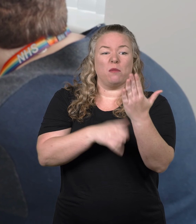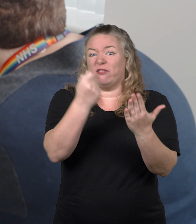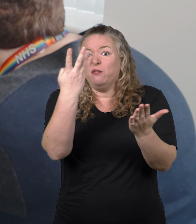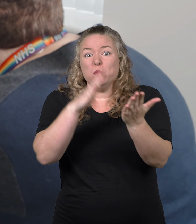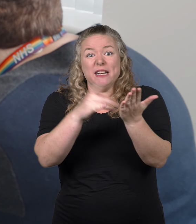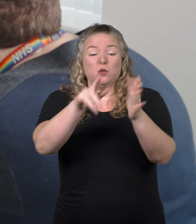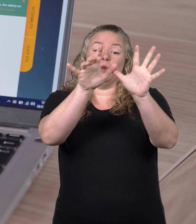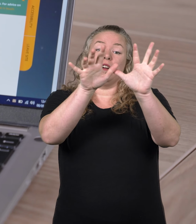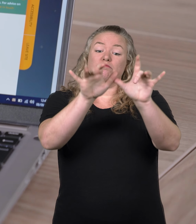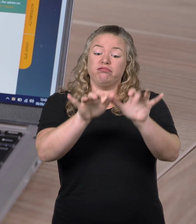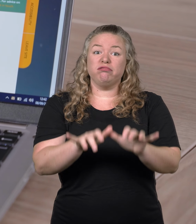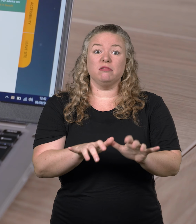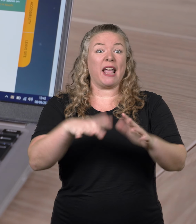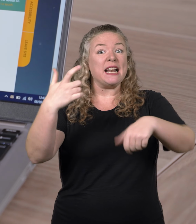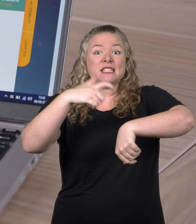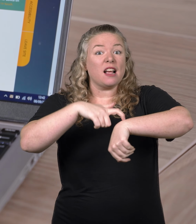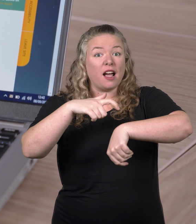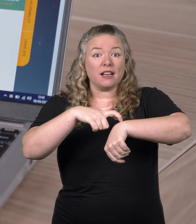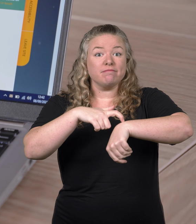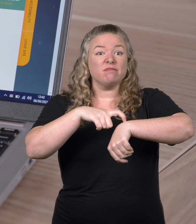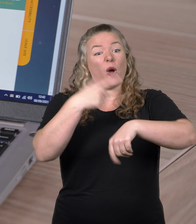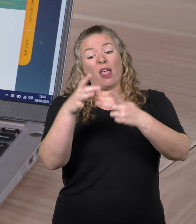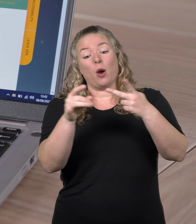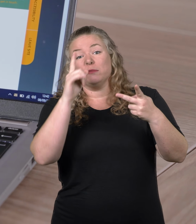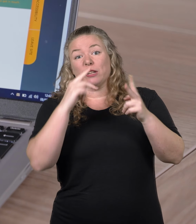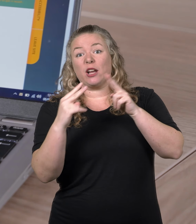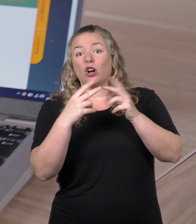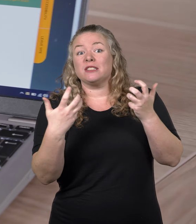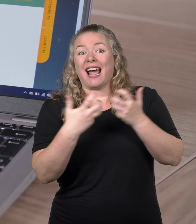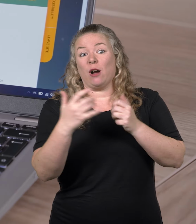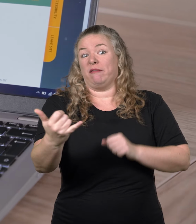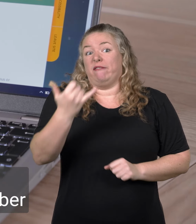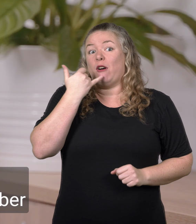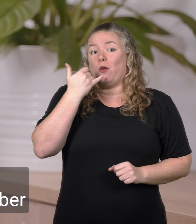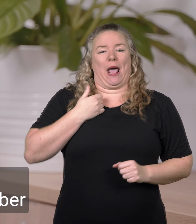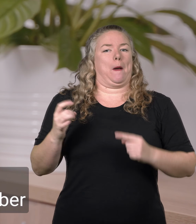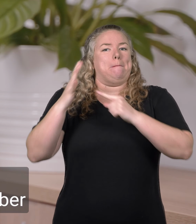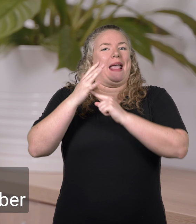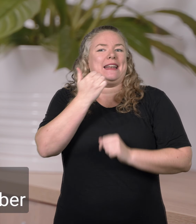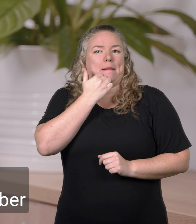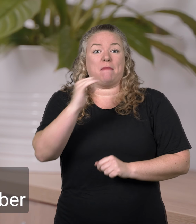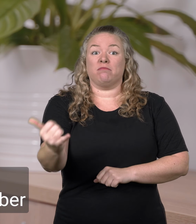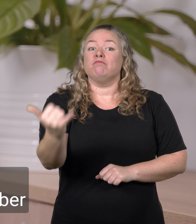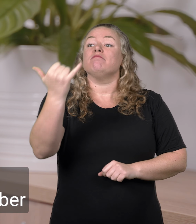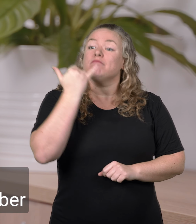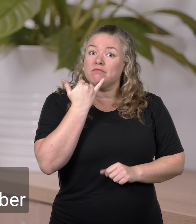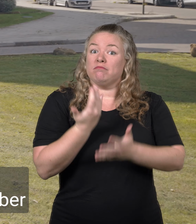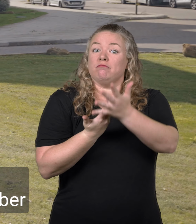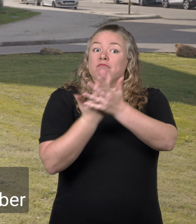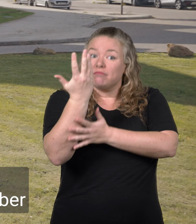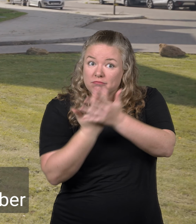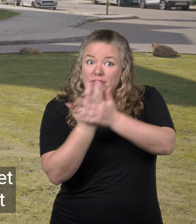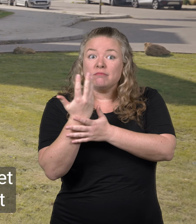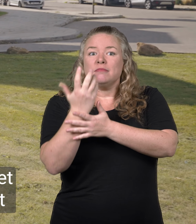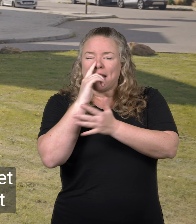and on there's a self-referral form. It takes a few minutes to fill in and you could do at any time. Or the other option is to give us a call